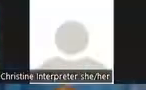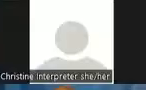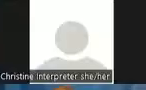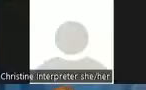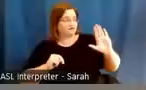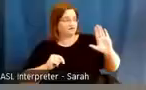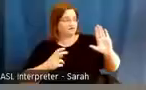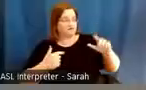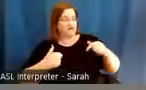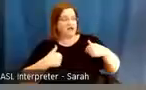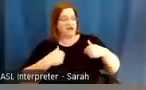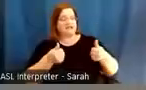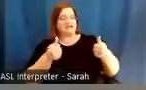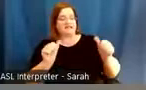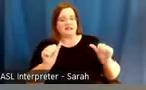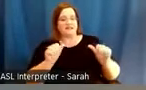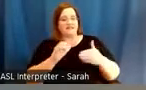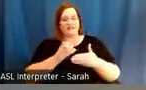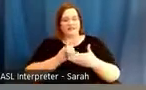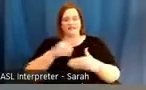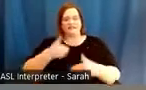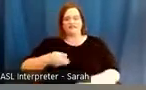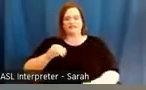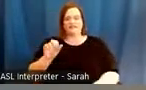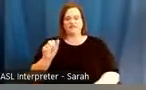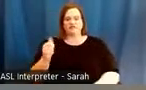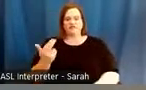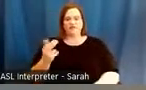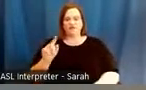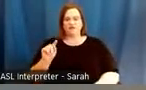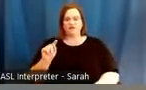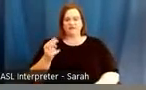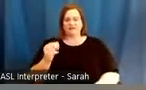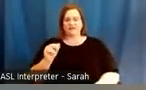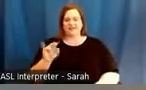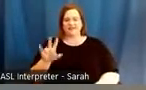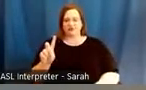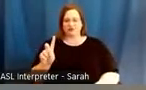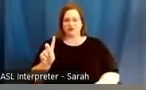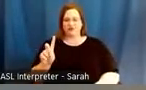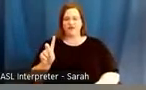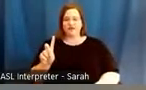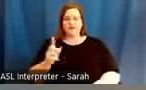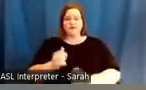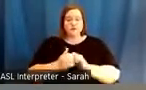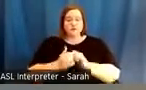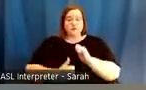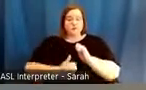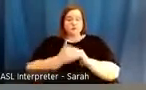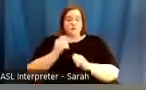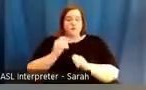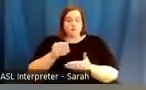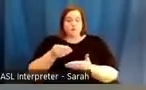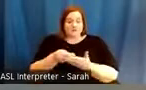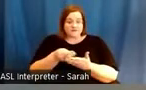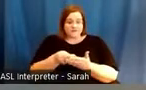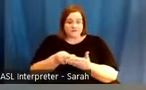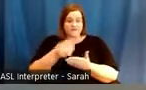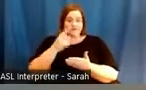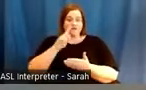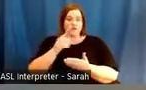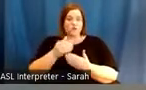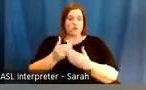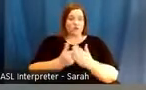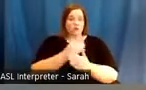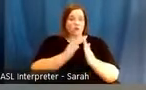Megan. I could take a stab at that. This is Josh Hanford. Most of the funding for new